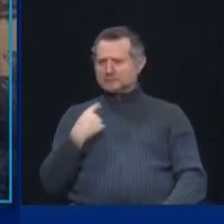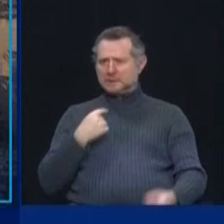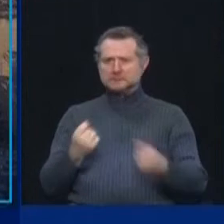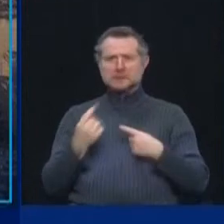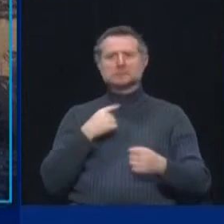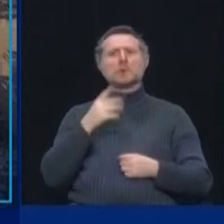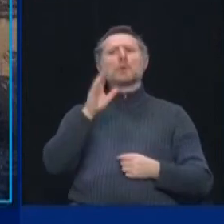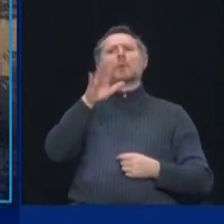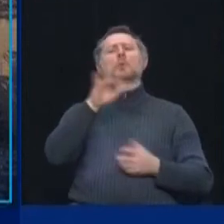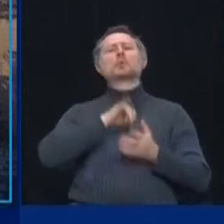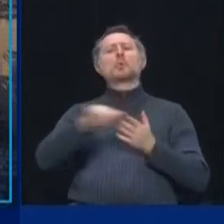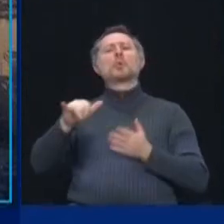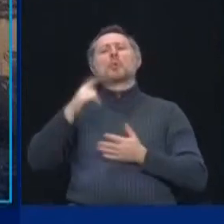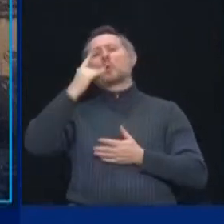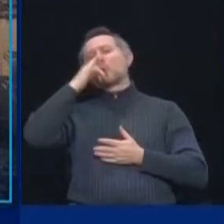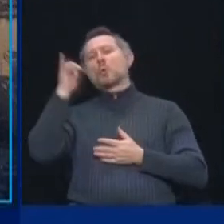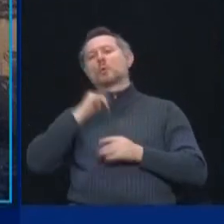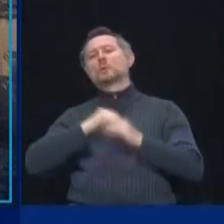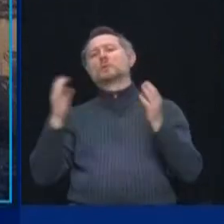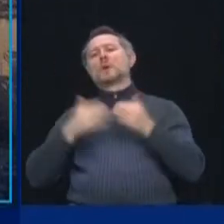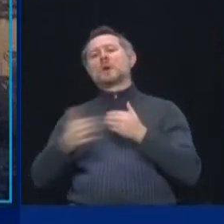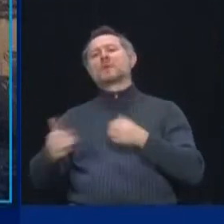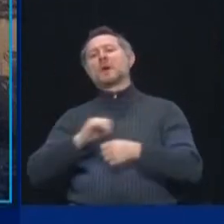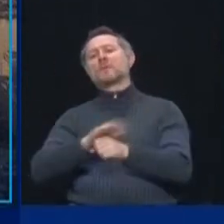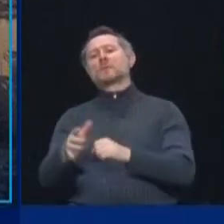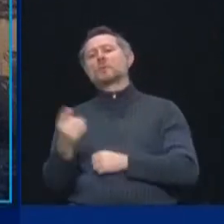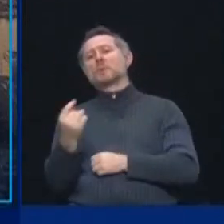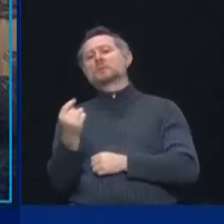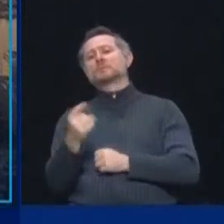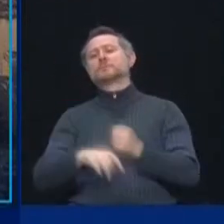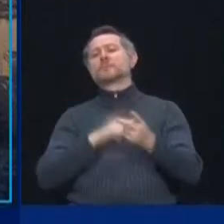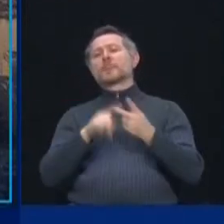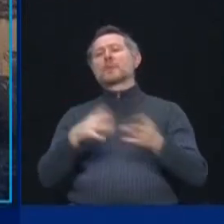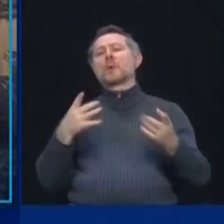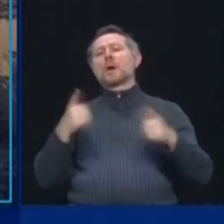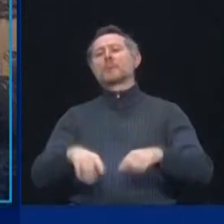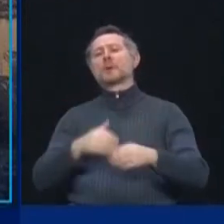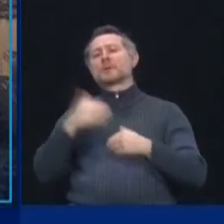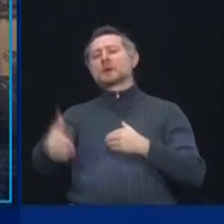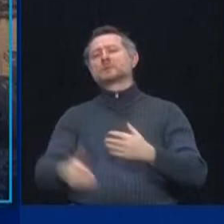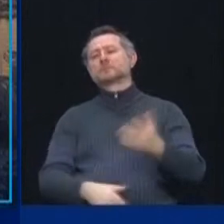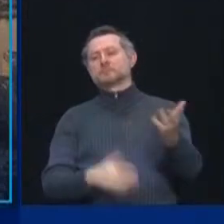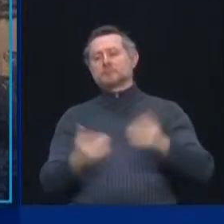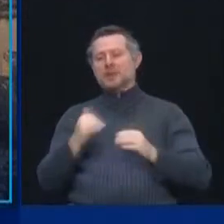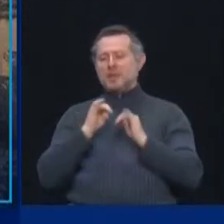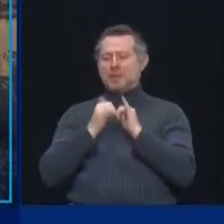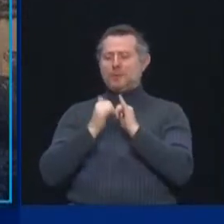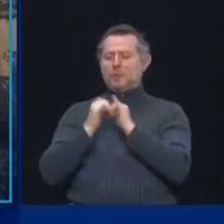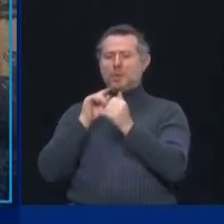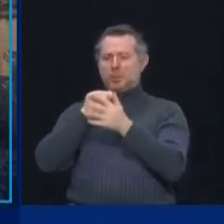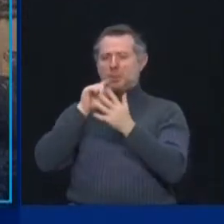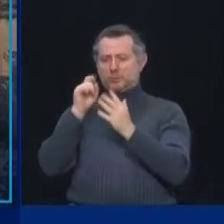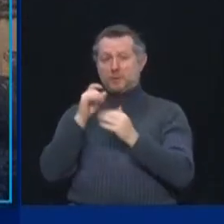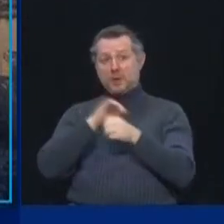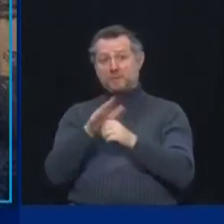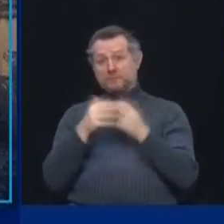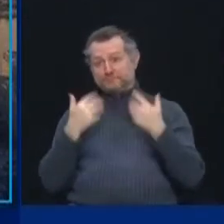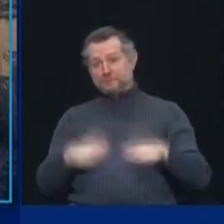like post-COVID? What's going to happen? How are we going to do after COVID is